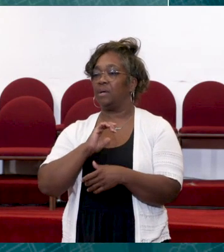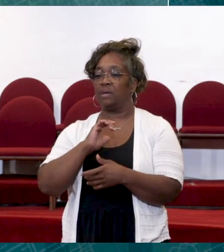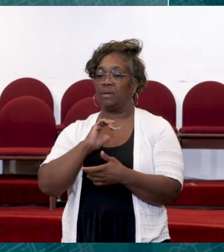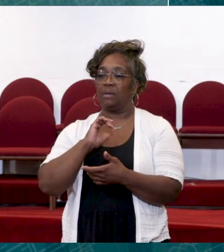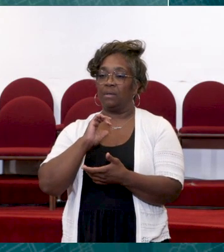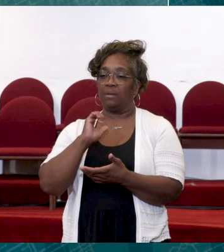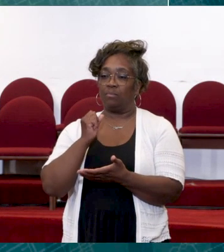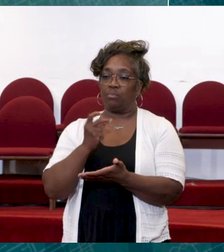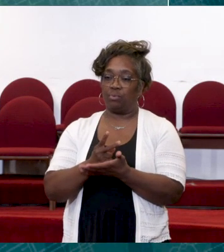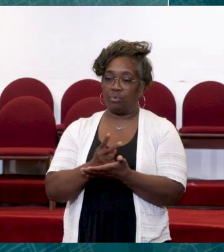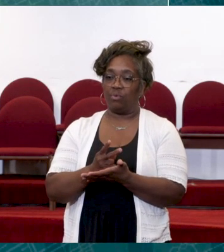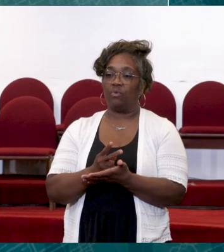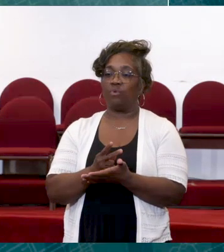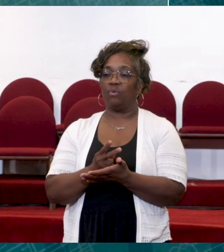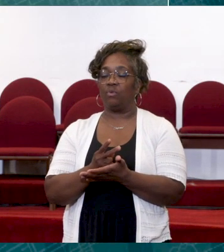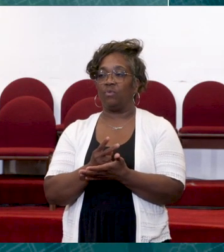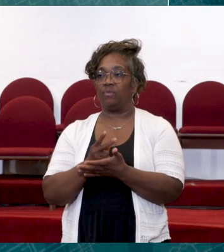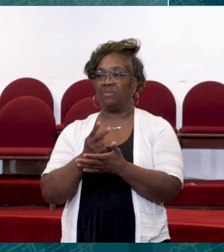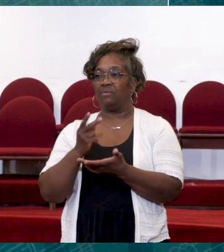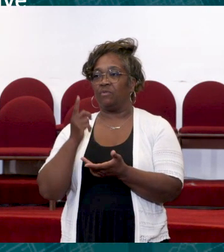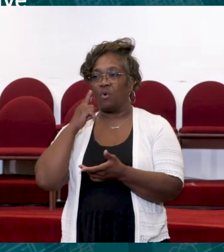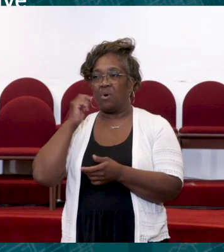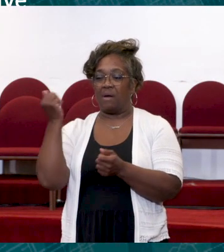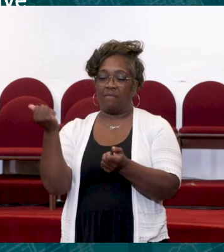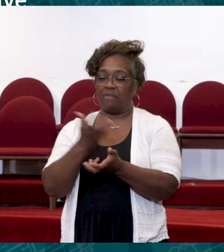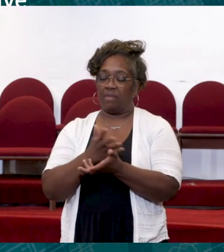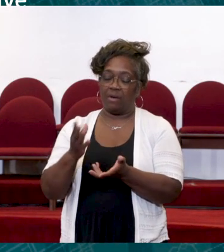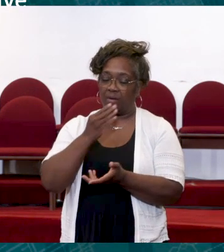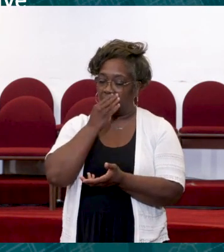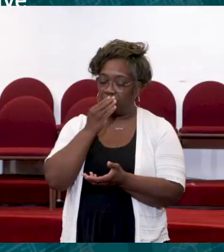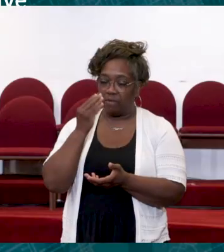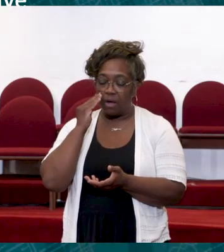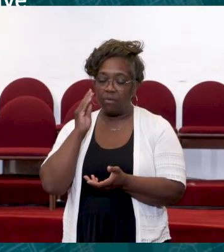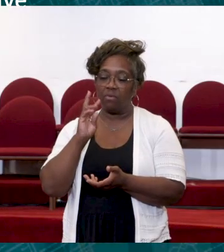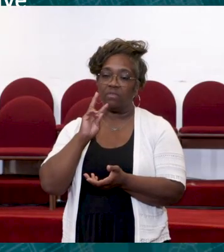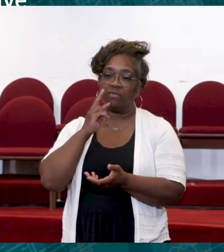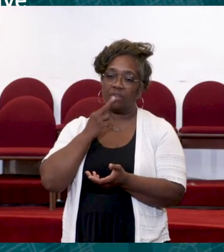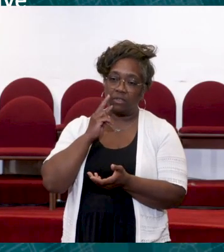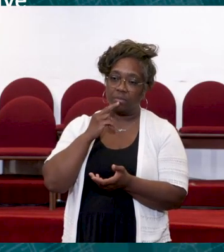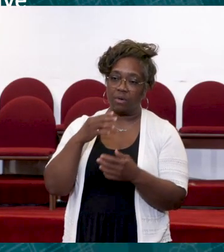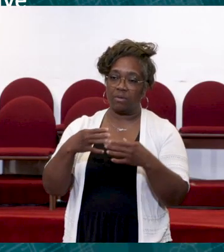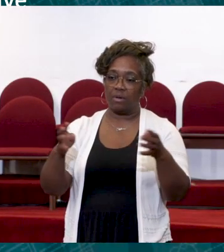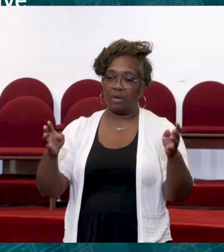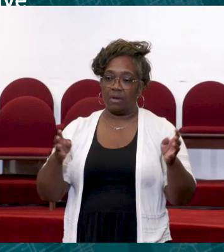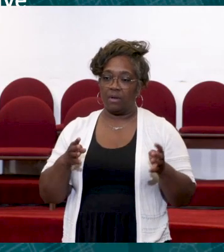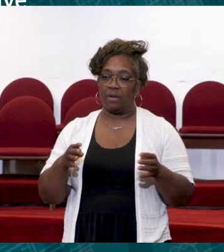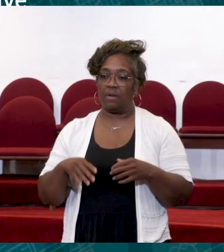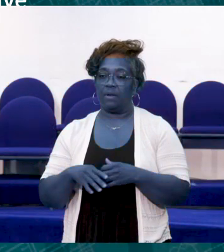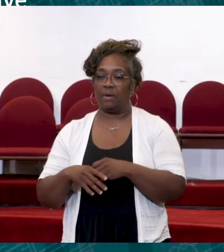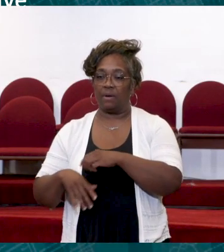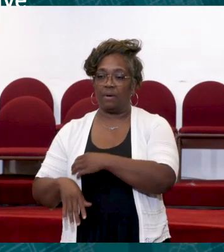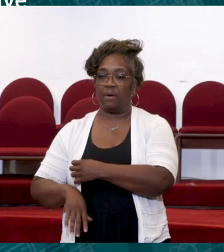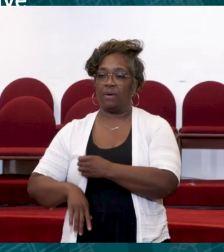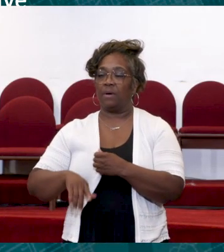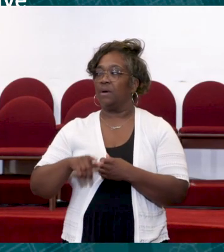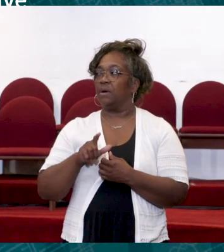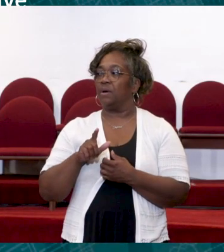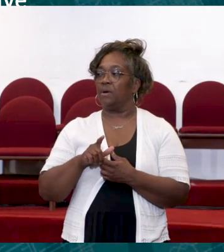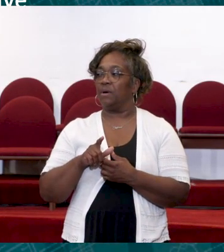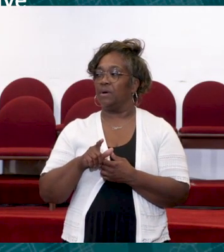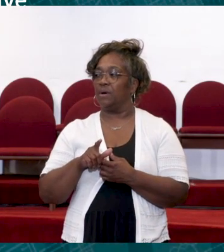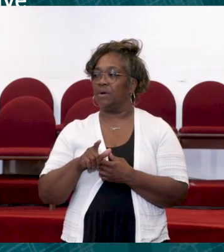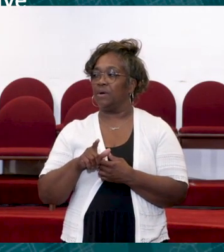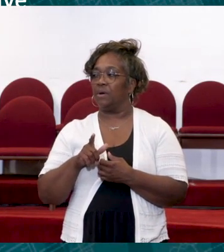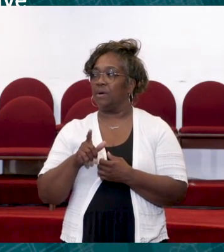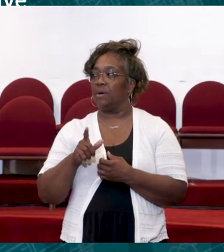array here in Van Dyke Lynch. Now I want to bring up Sam Krasenstein from the Department of Public Works, who will talk